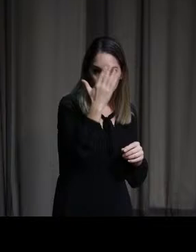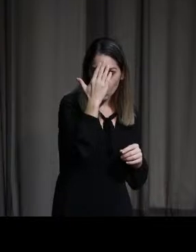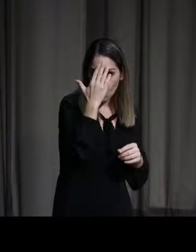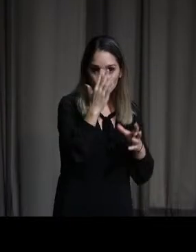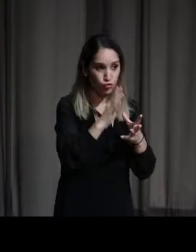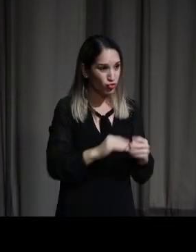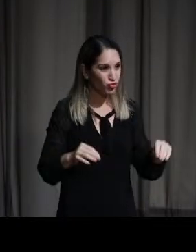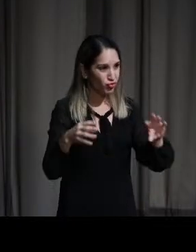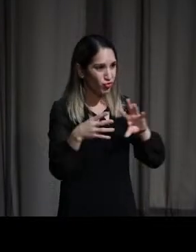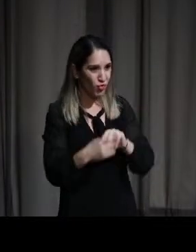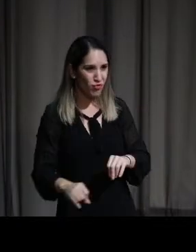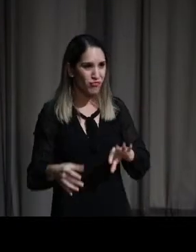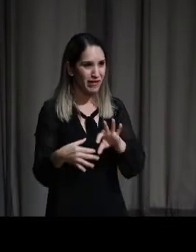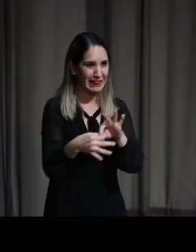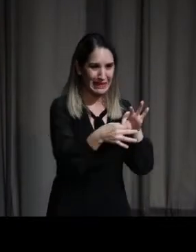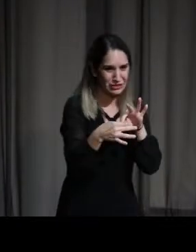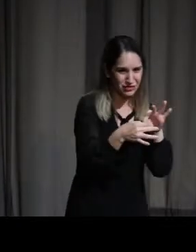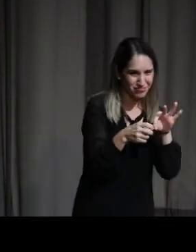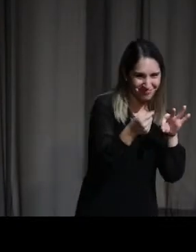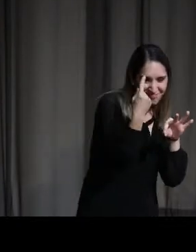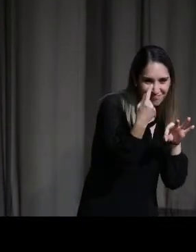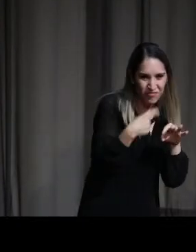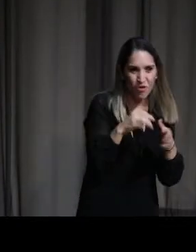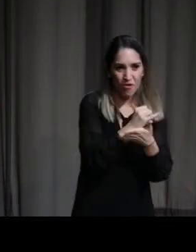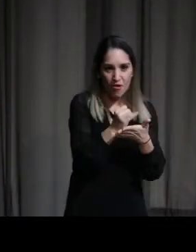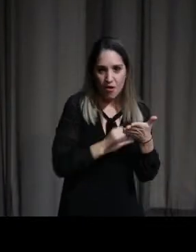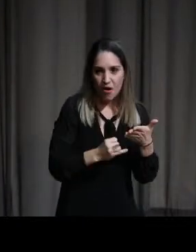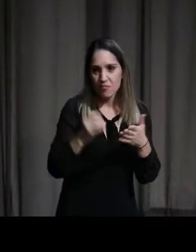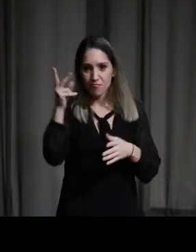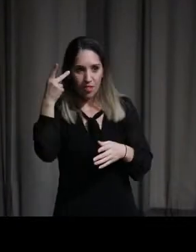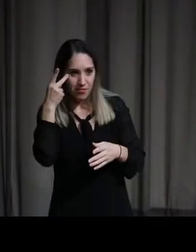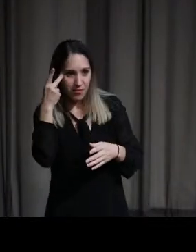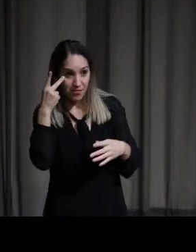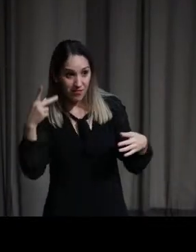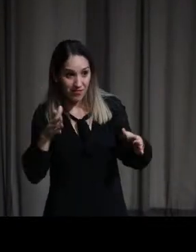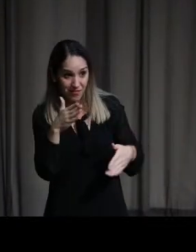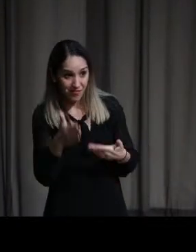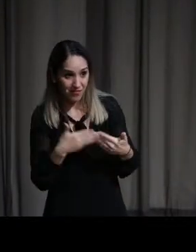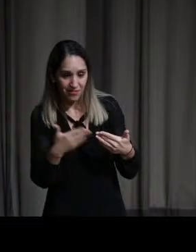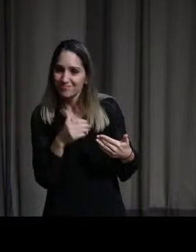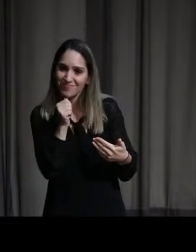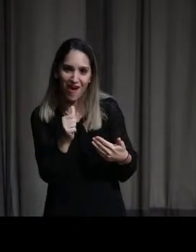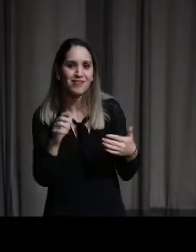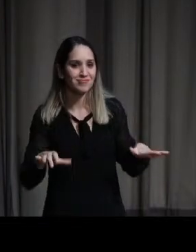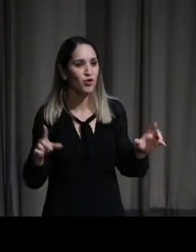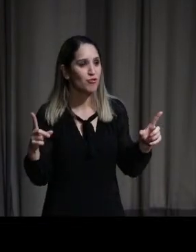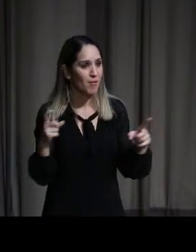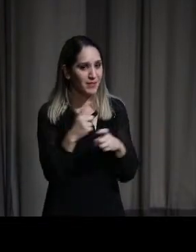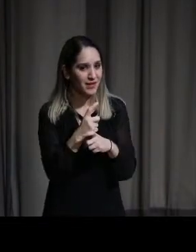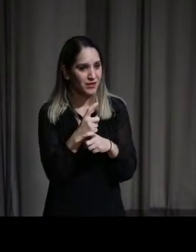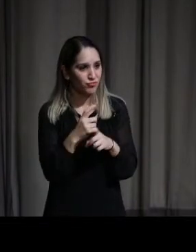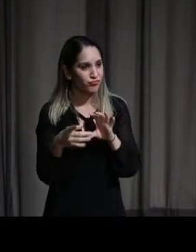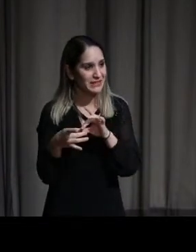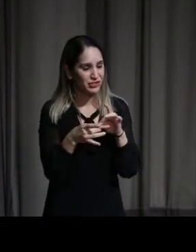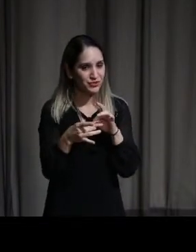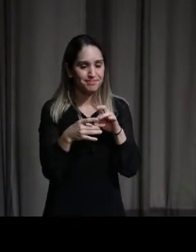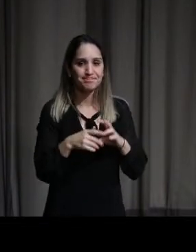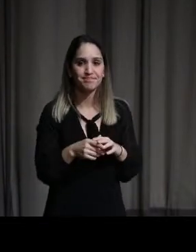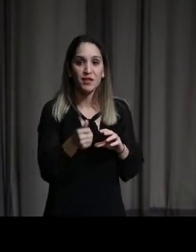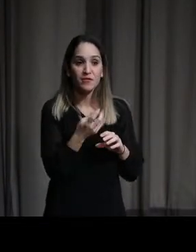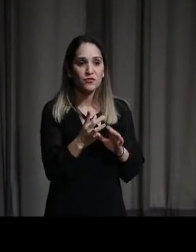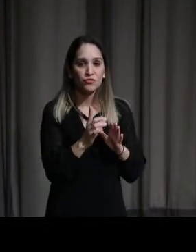of the relationship between art and politics in revolutionary Cuba is not a simple one. And so, you know, just a couple years